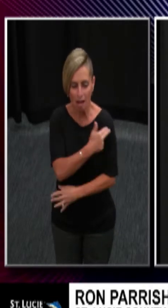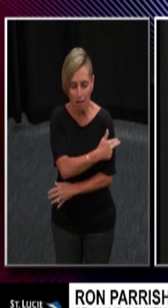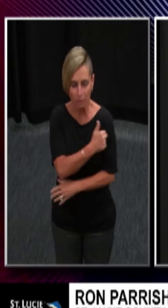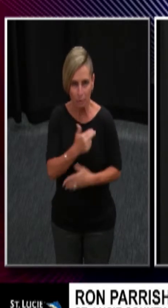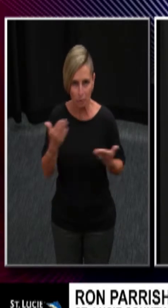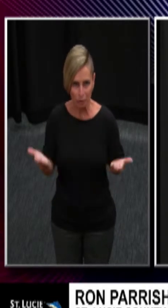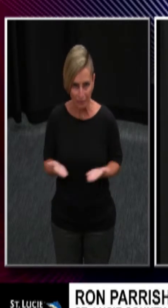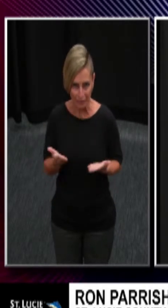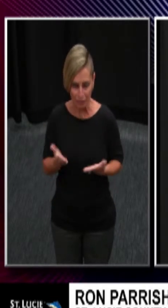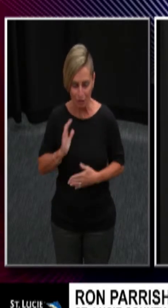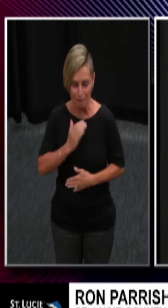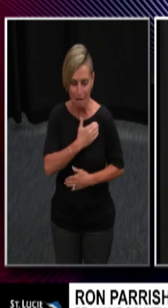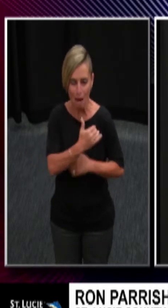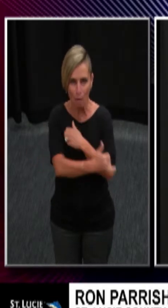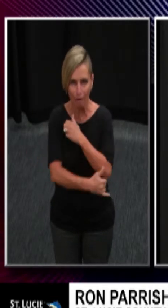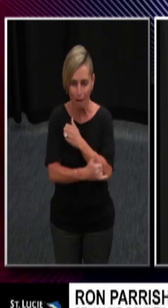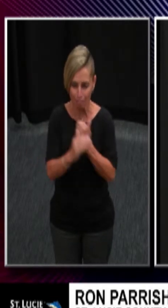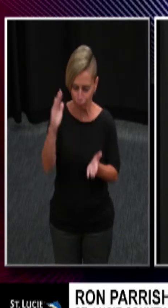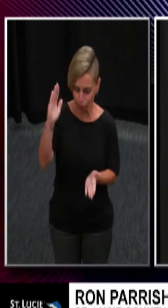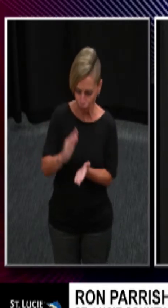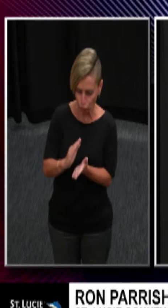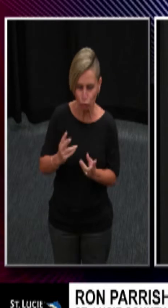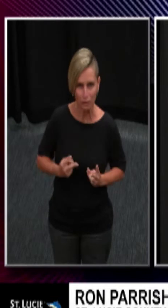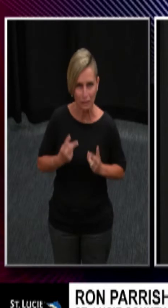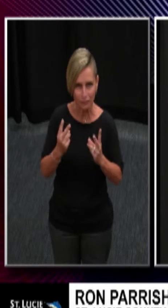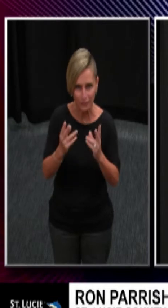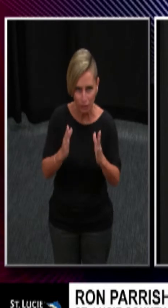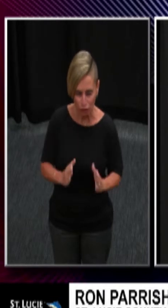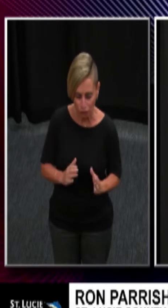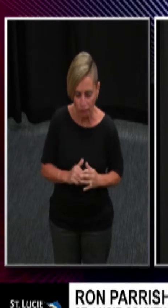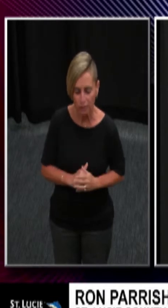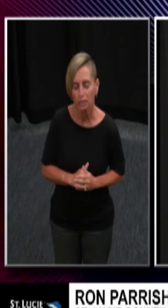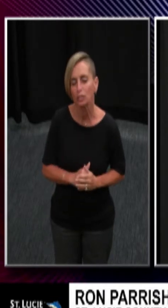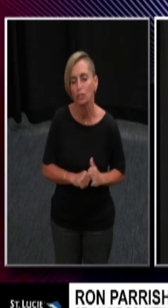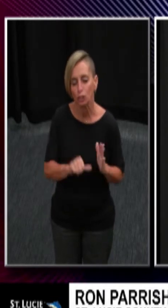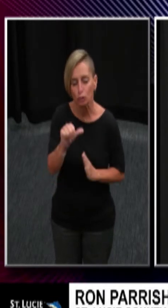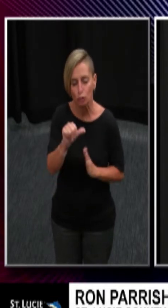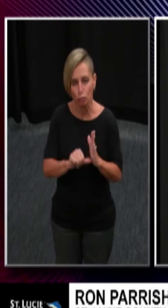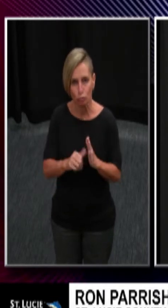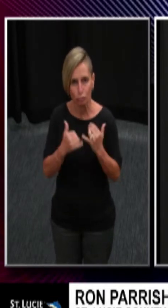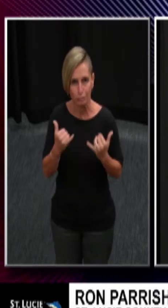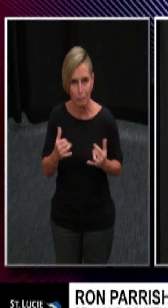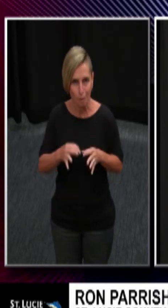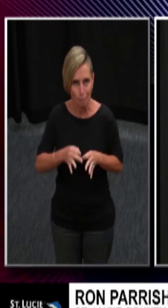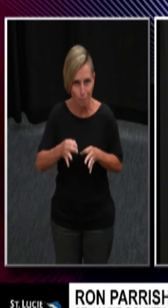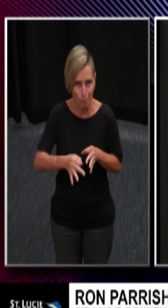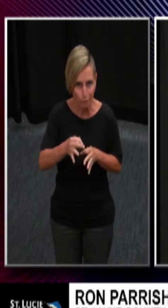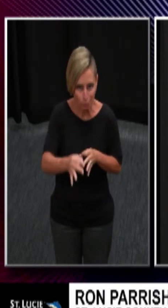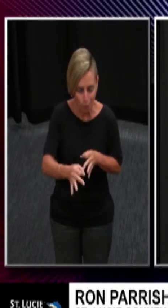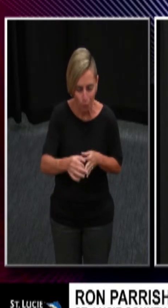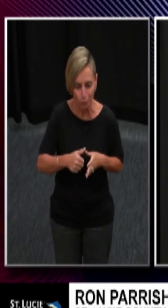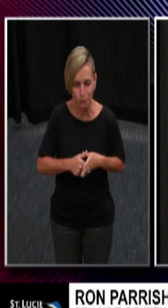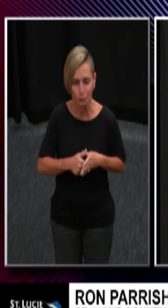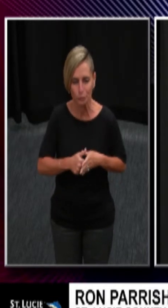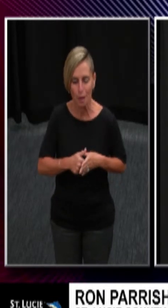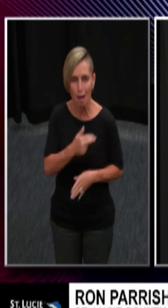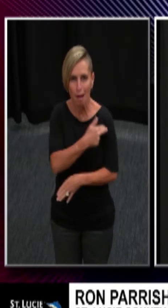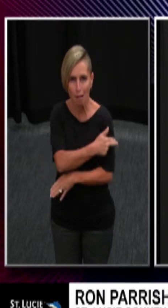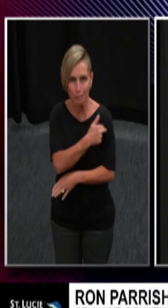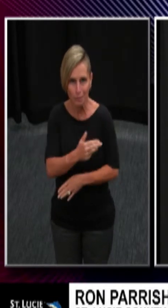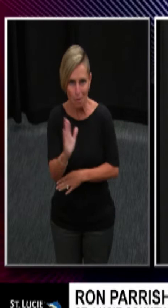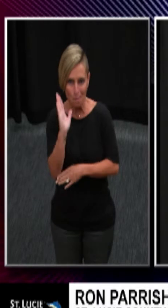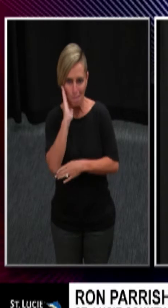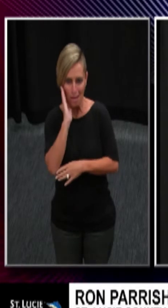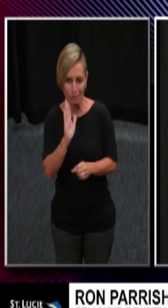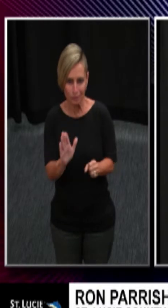have been reducing visitations, surgeries are being postponed, beds are filling up with